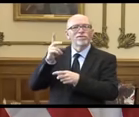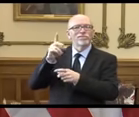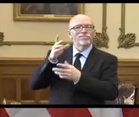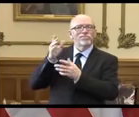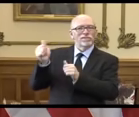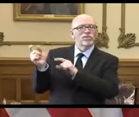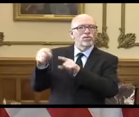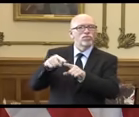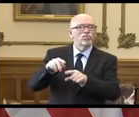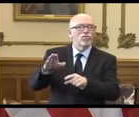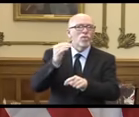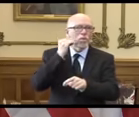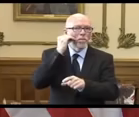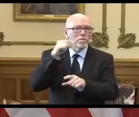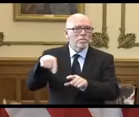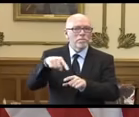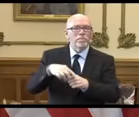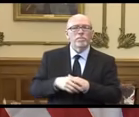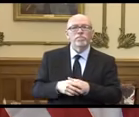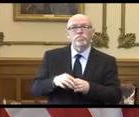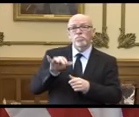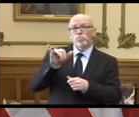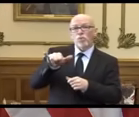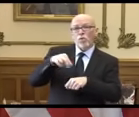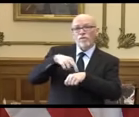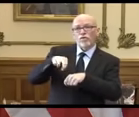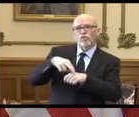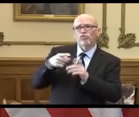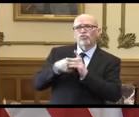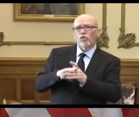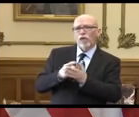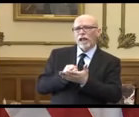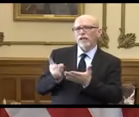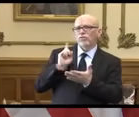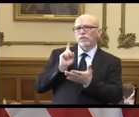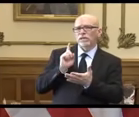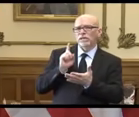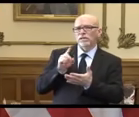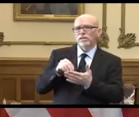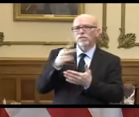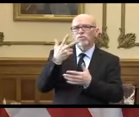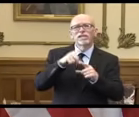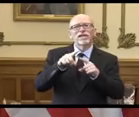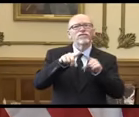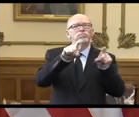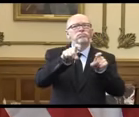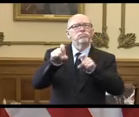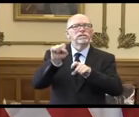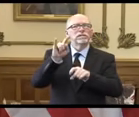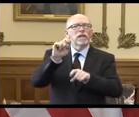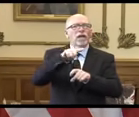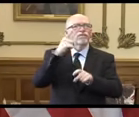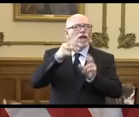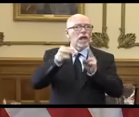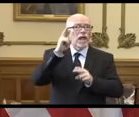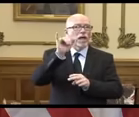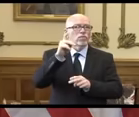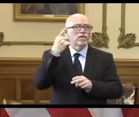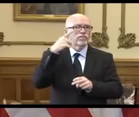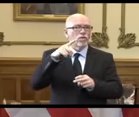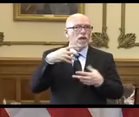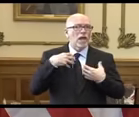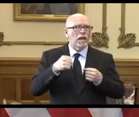centers and community health centers. These referrals began last week in three pilot sites that were at high risk for health system